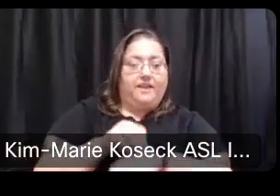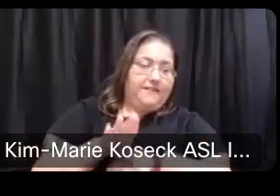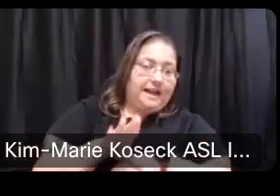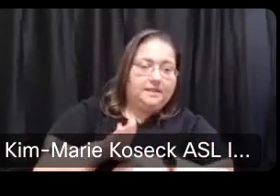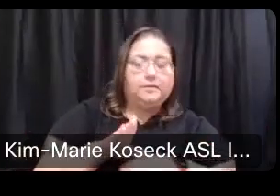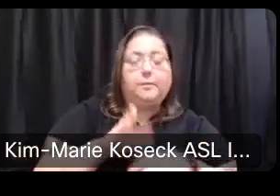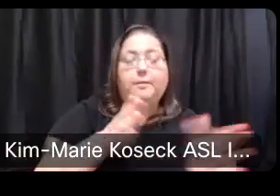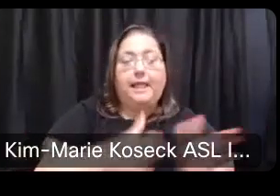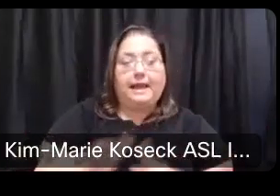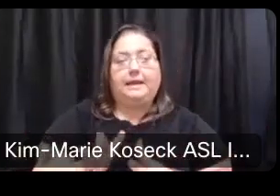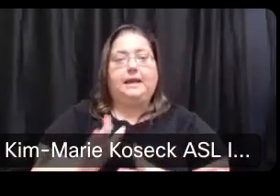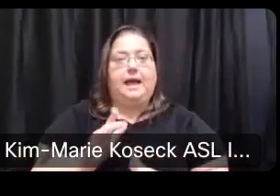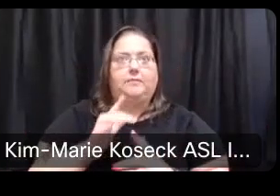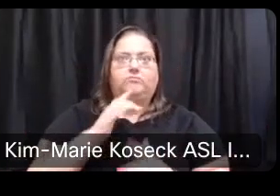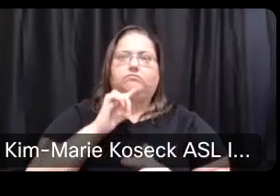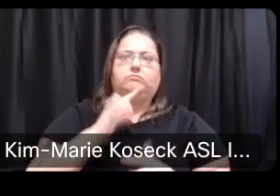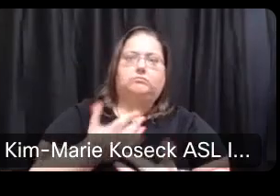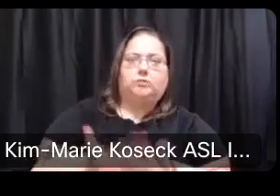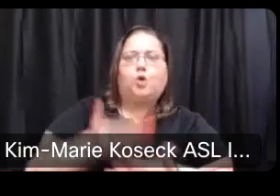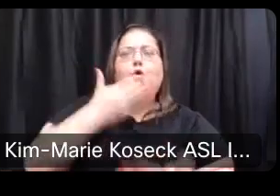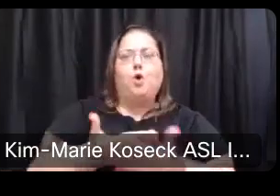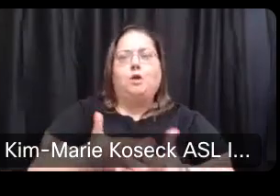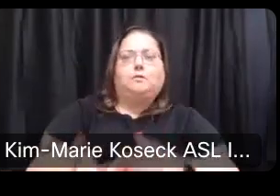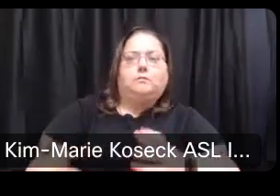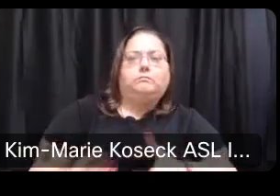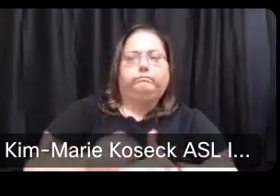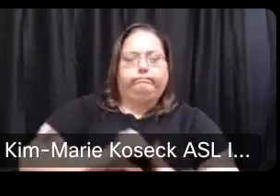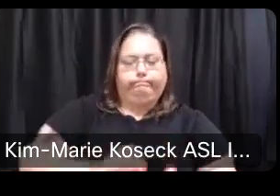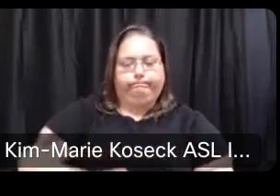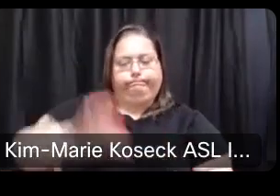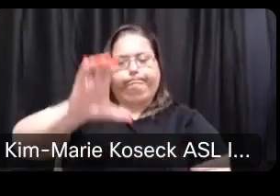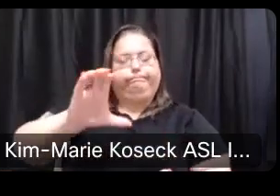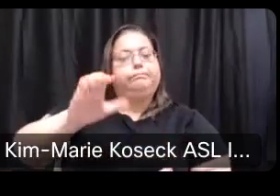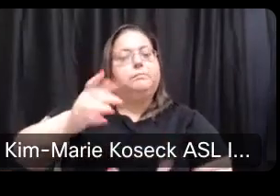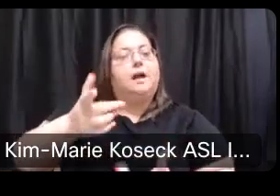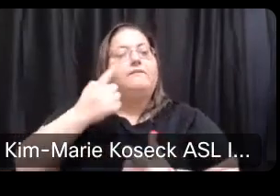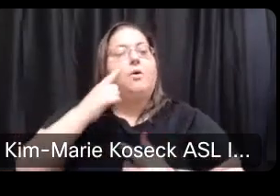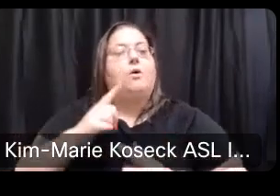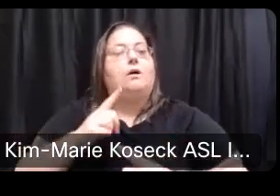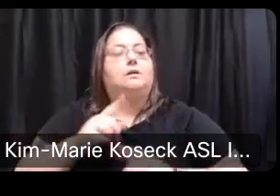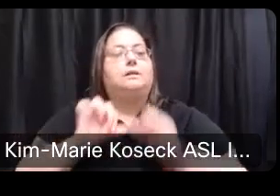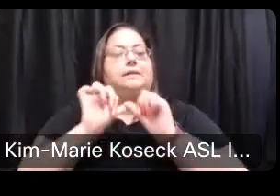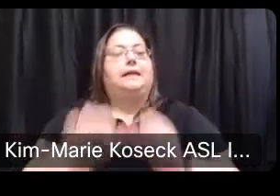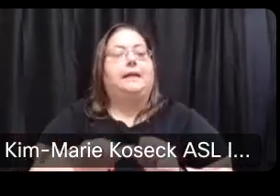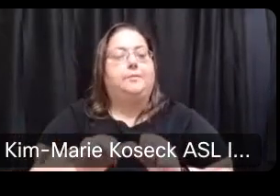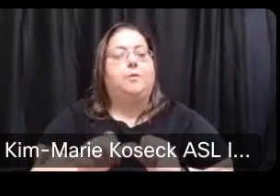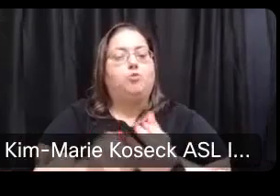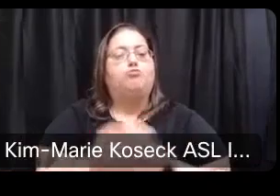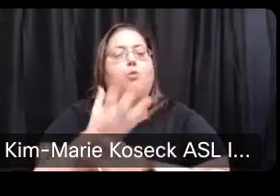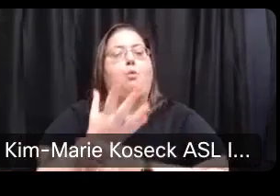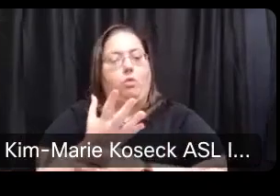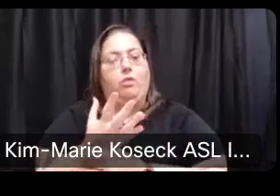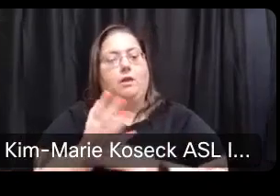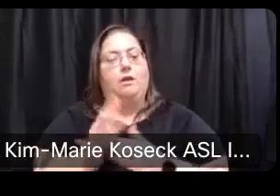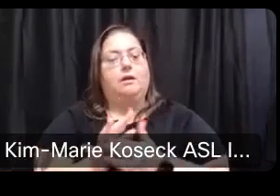robust and equitable outreach and engagement, and increase resiliency and sustainable growth through a number